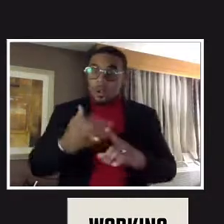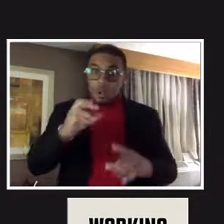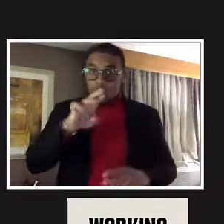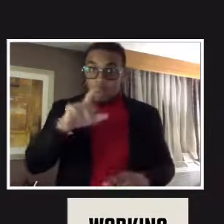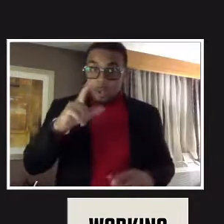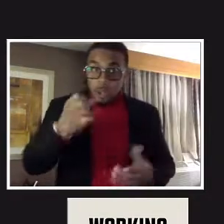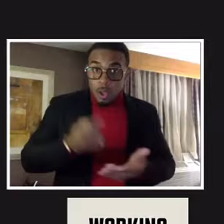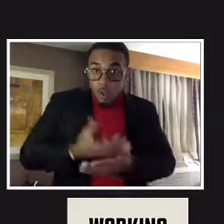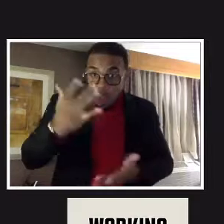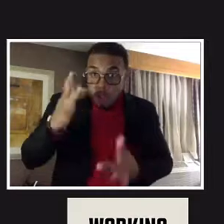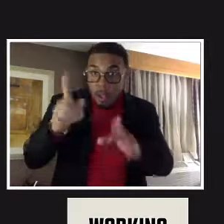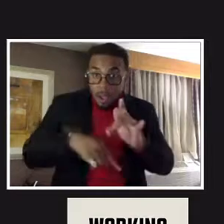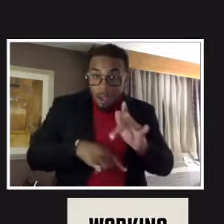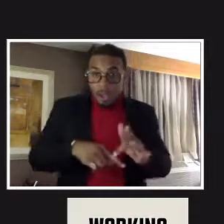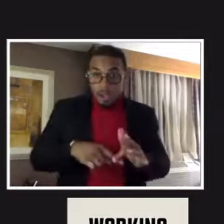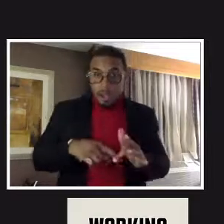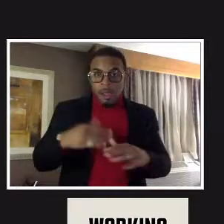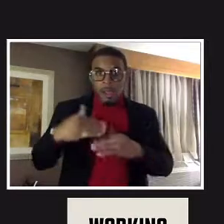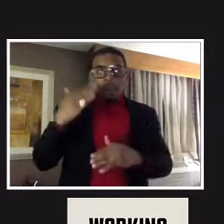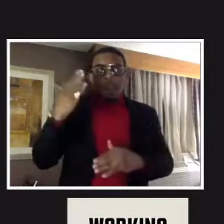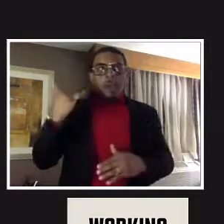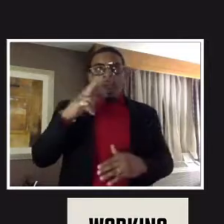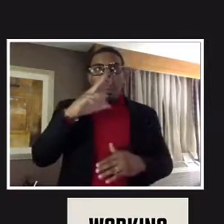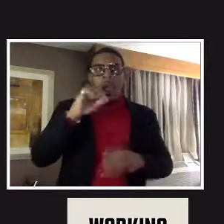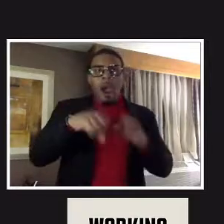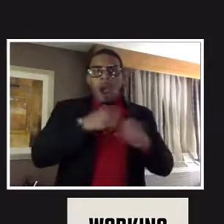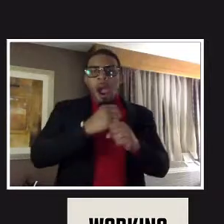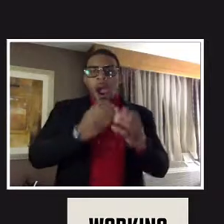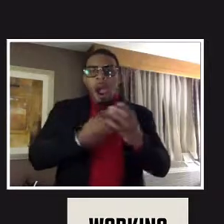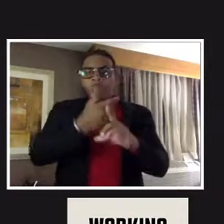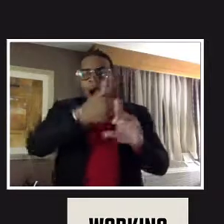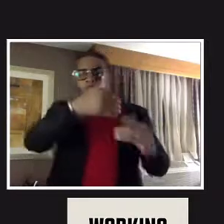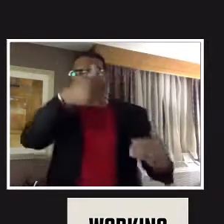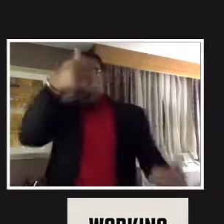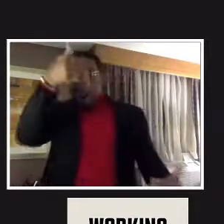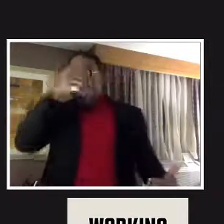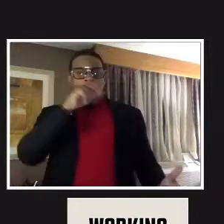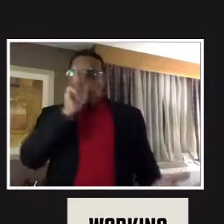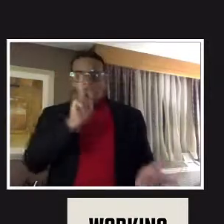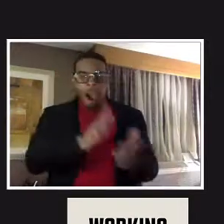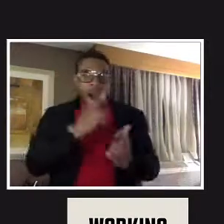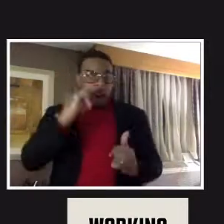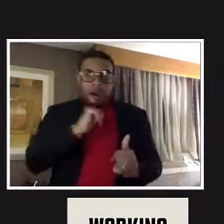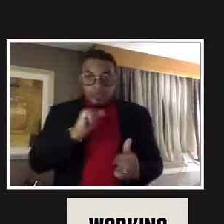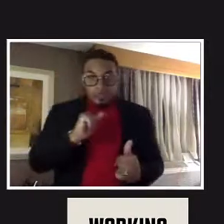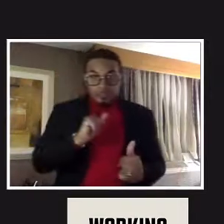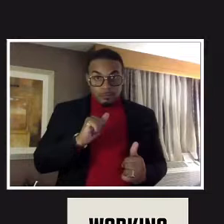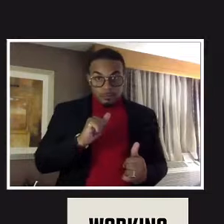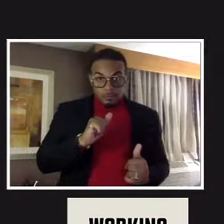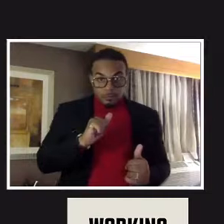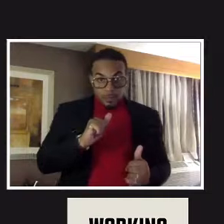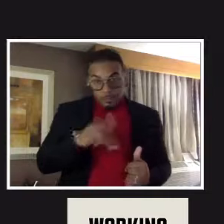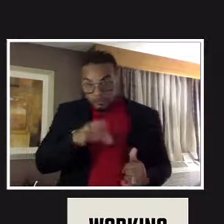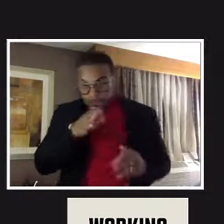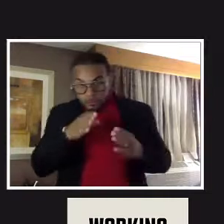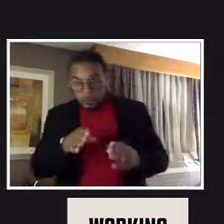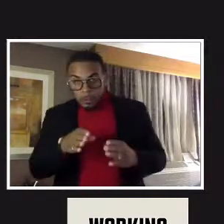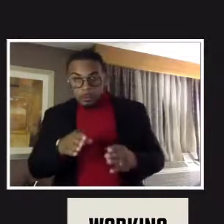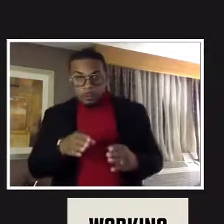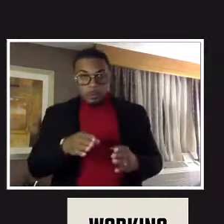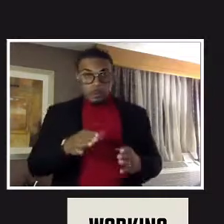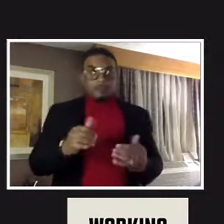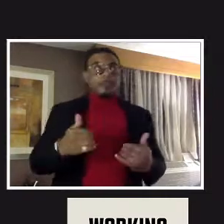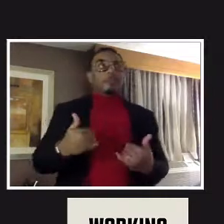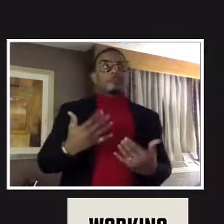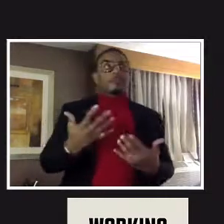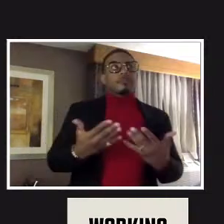racial wealth gap. Our racial wealth gap over the last 30 years has grown. It hasn't shrunk. And if we don't find a way of